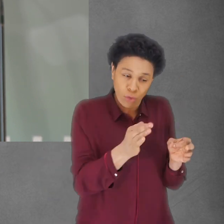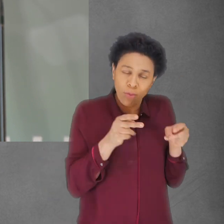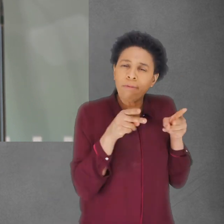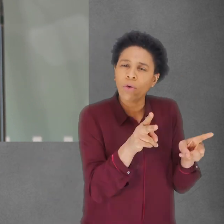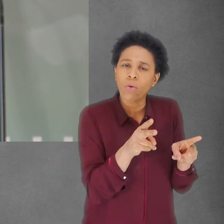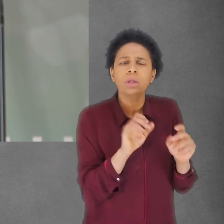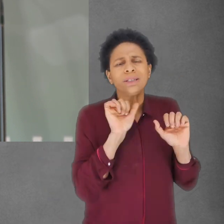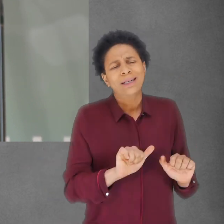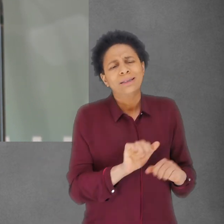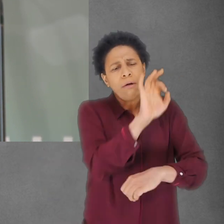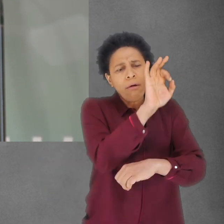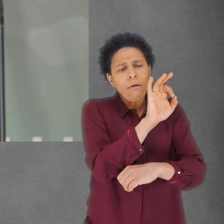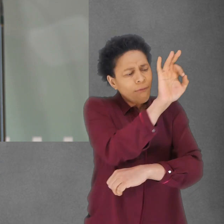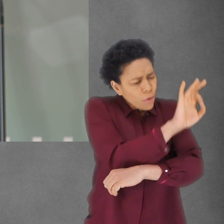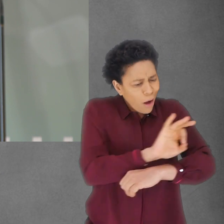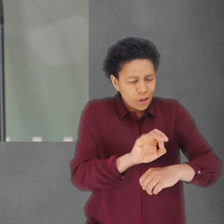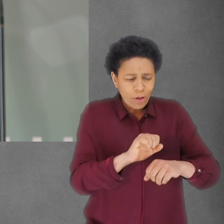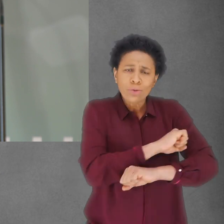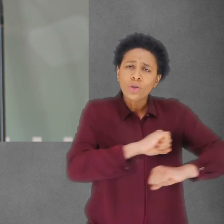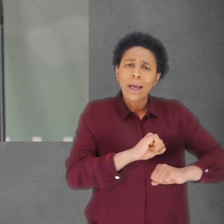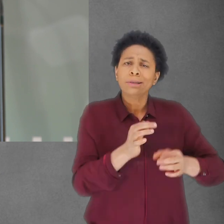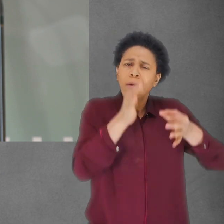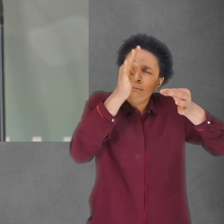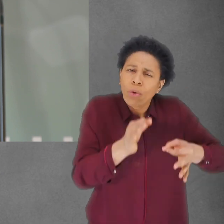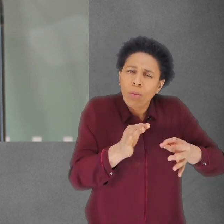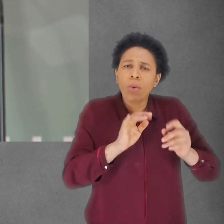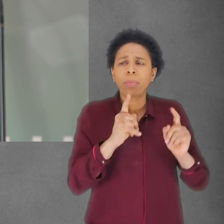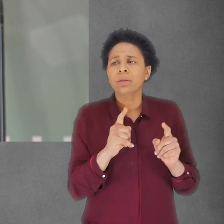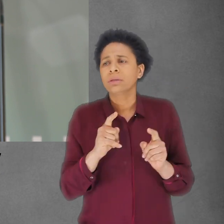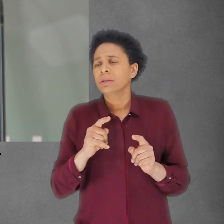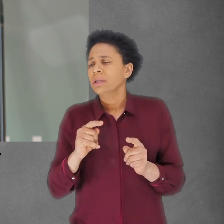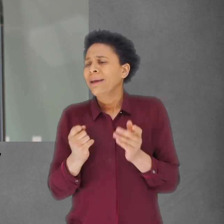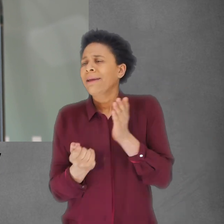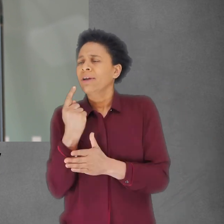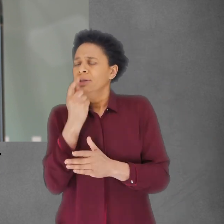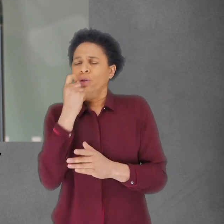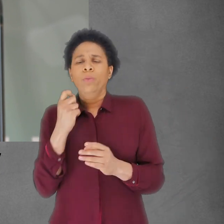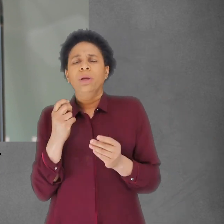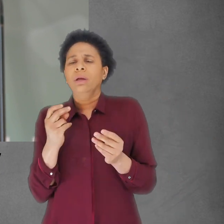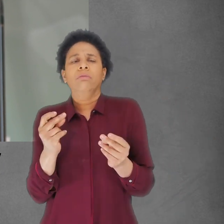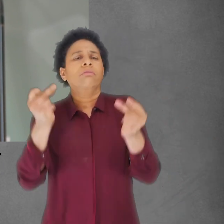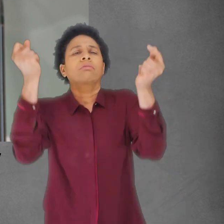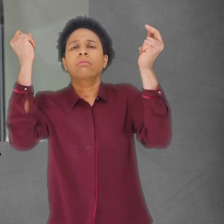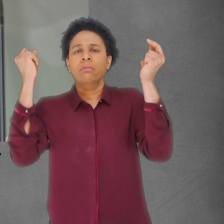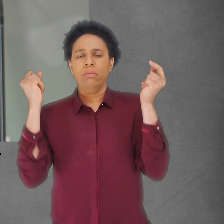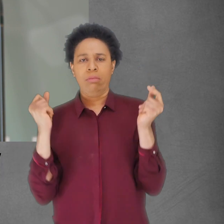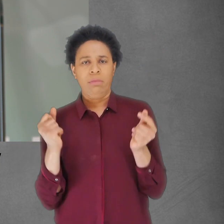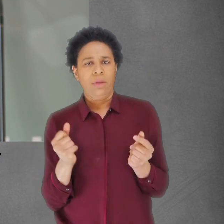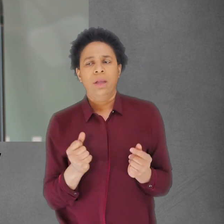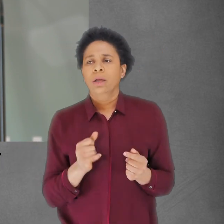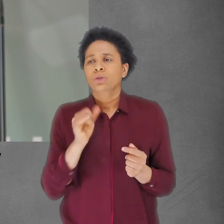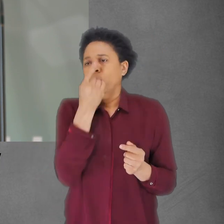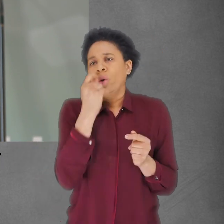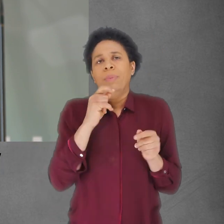formal architectural spaces, but also informal moments or more ephemeral moments, like a